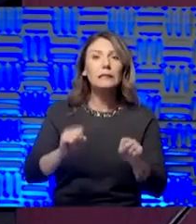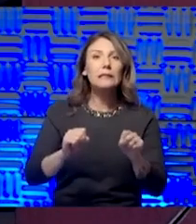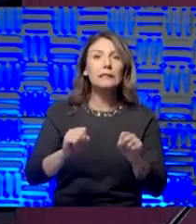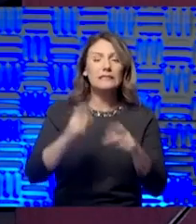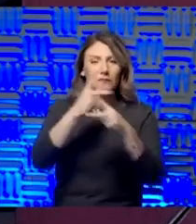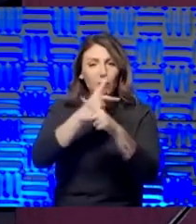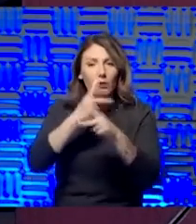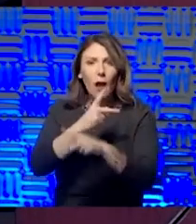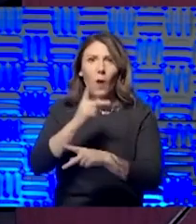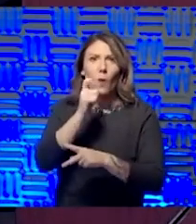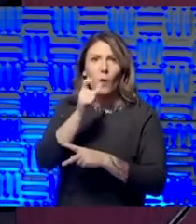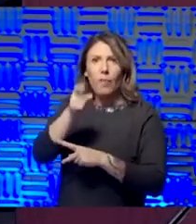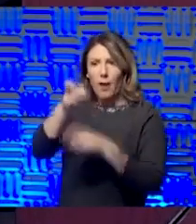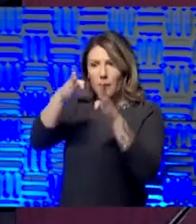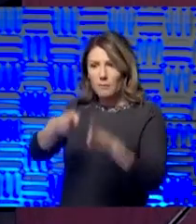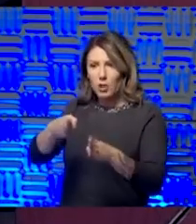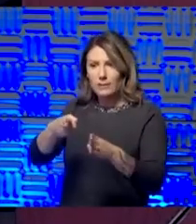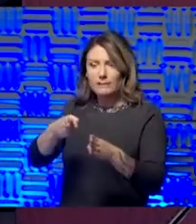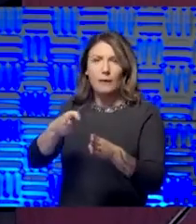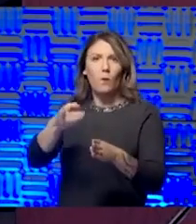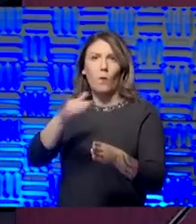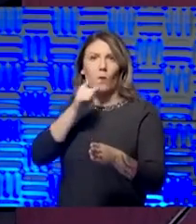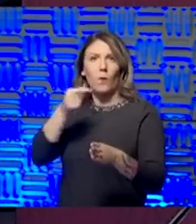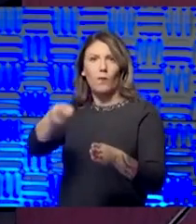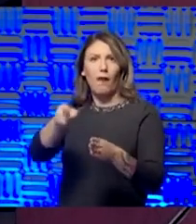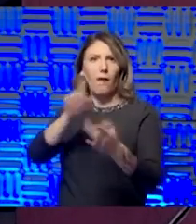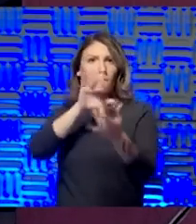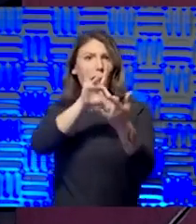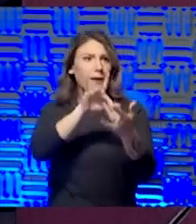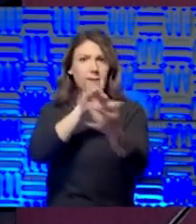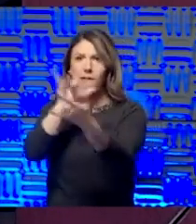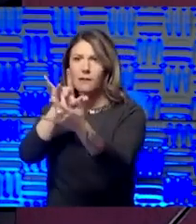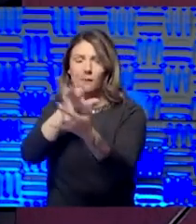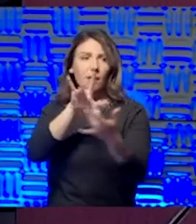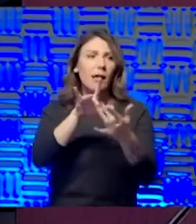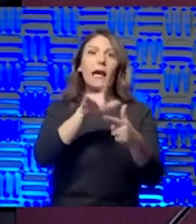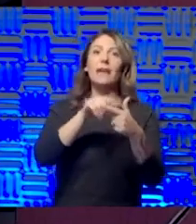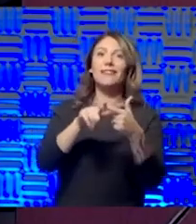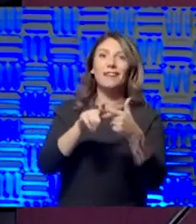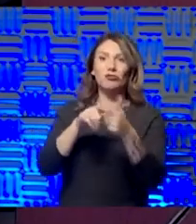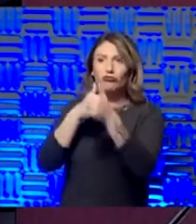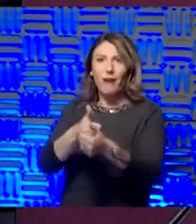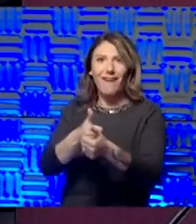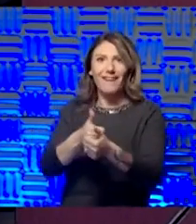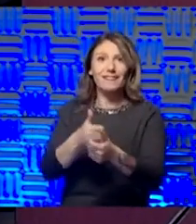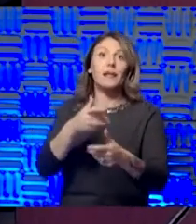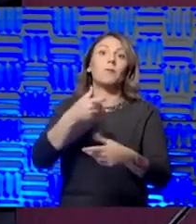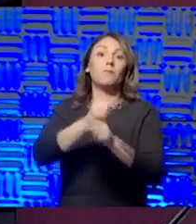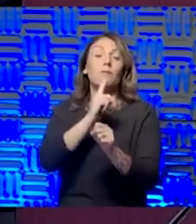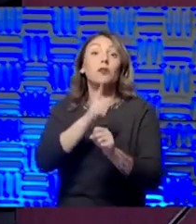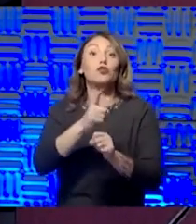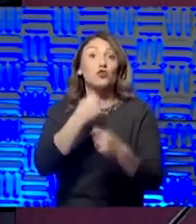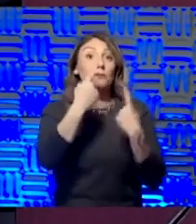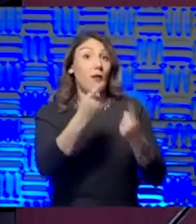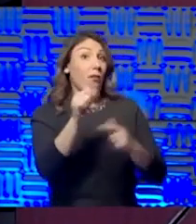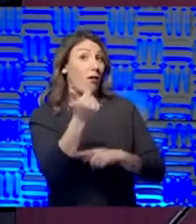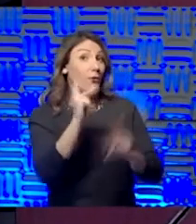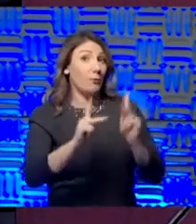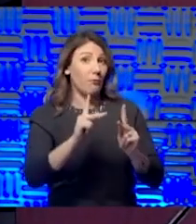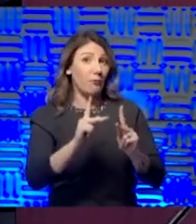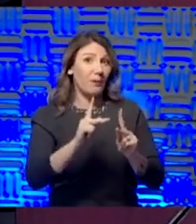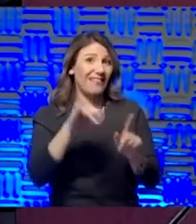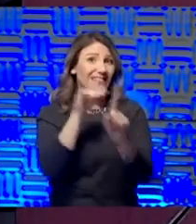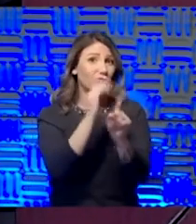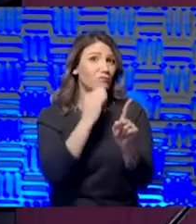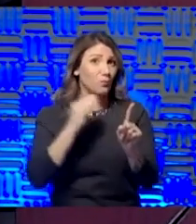been in contact with, so that you can let those people know they need to stay sheltered in place until they can find out if they're going to develop symptoms. And so I think